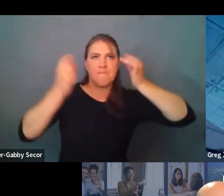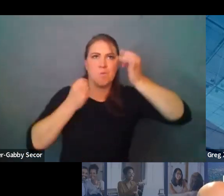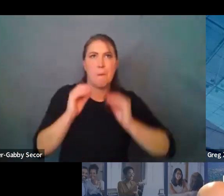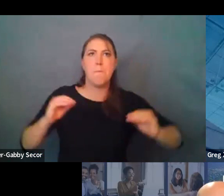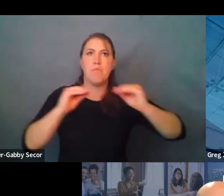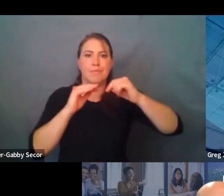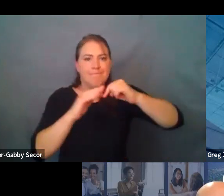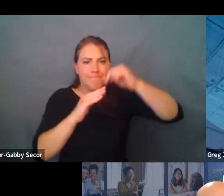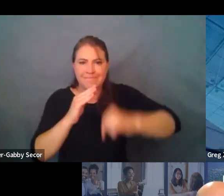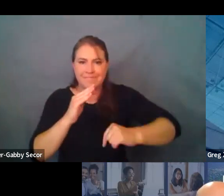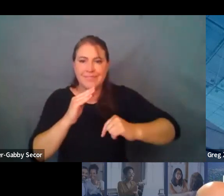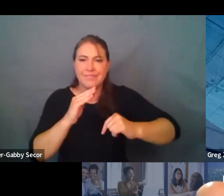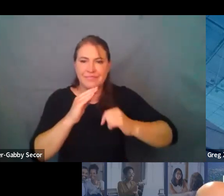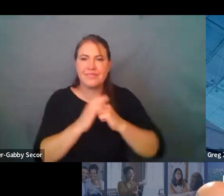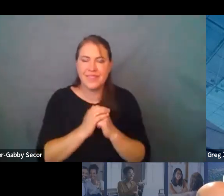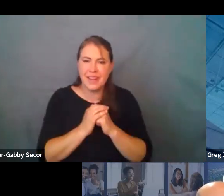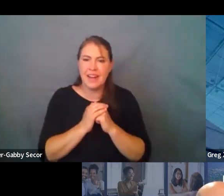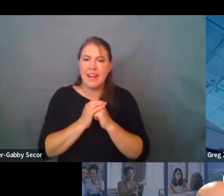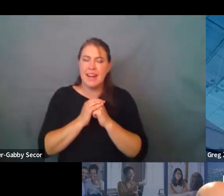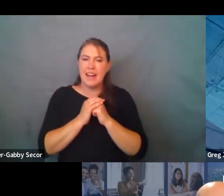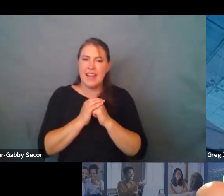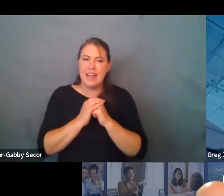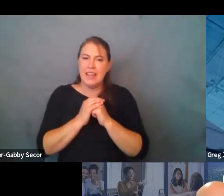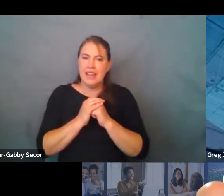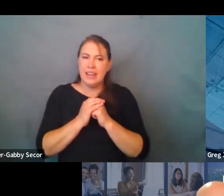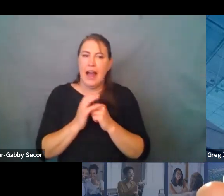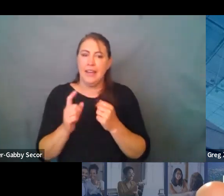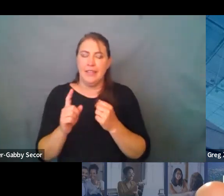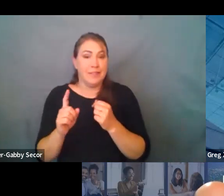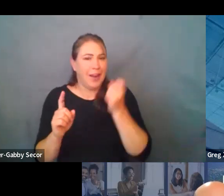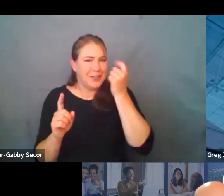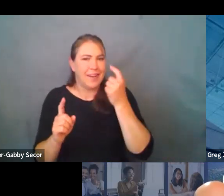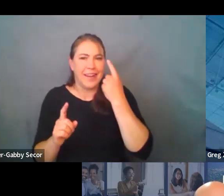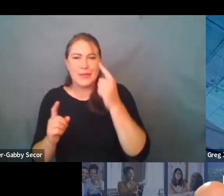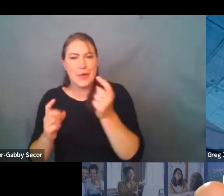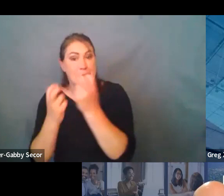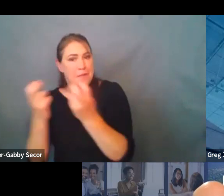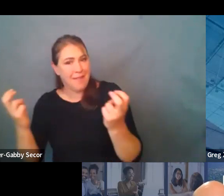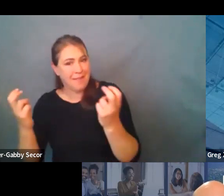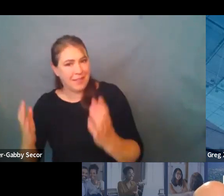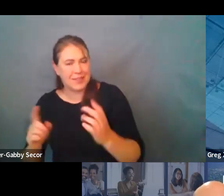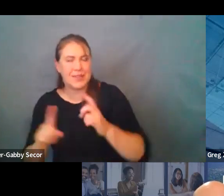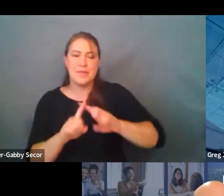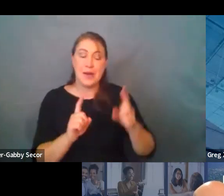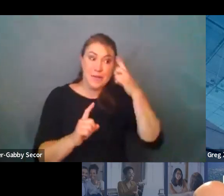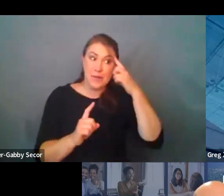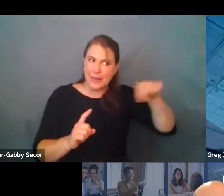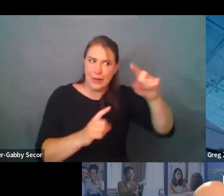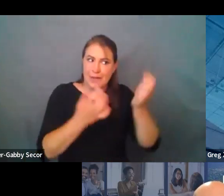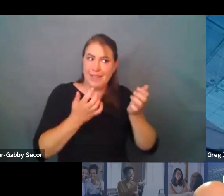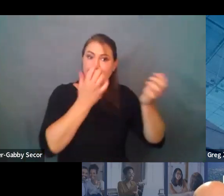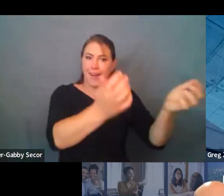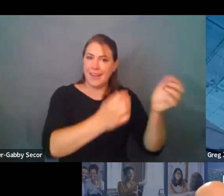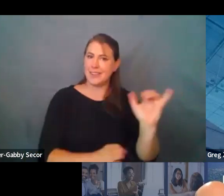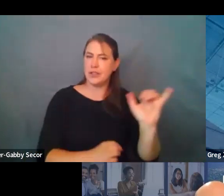panelists, but also more importantly, for all of you in the audience as well as we're having this discussion. Just bear with me one moment while